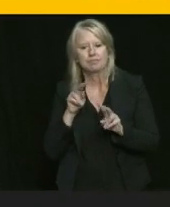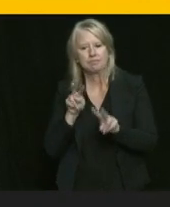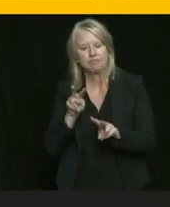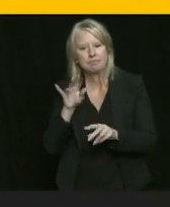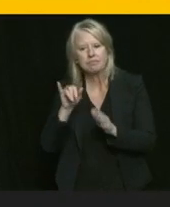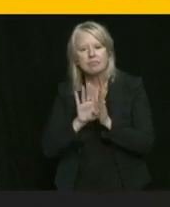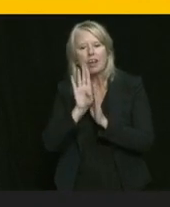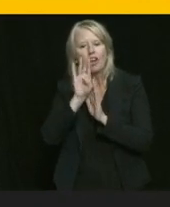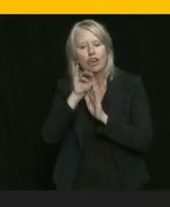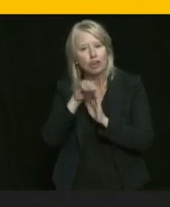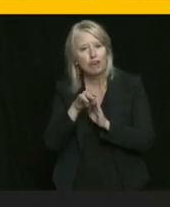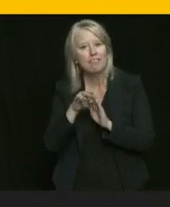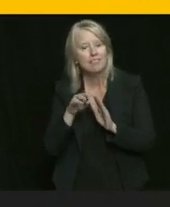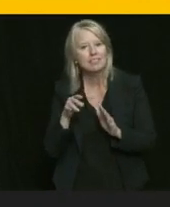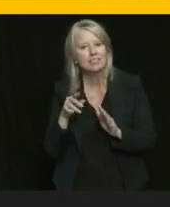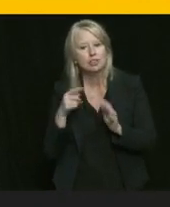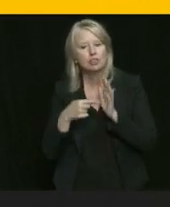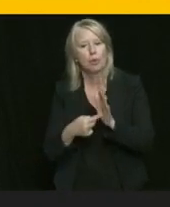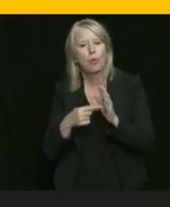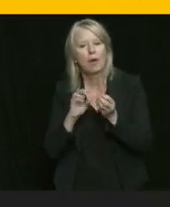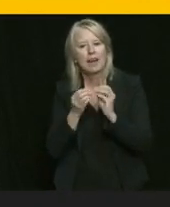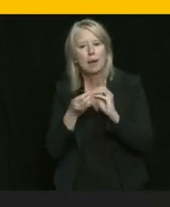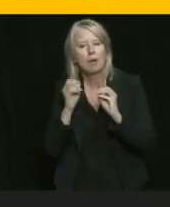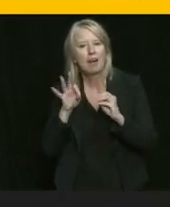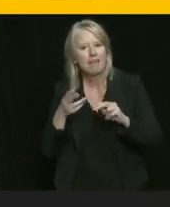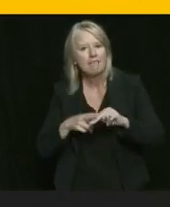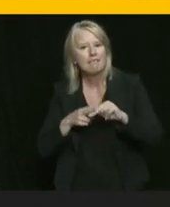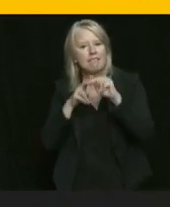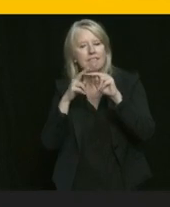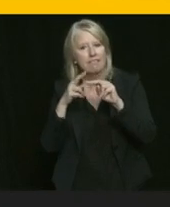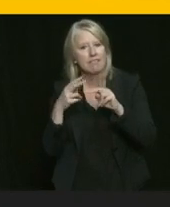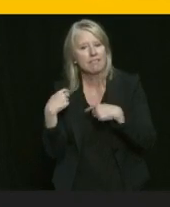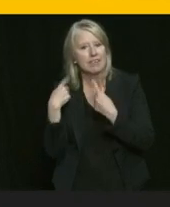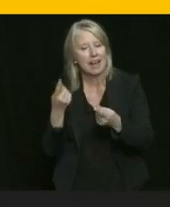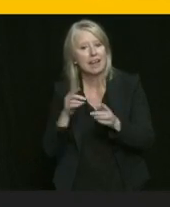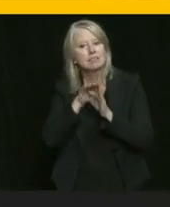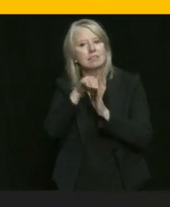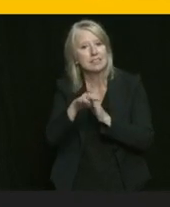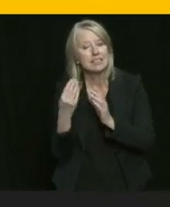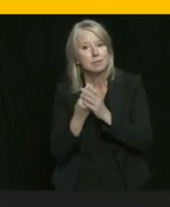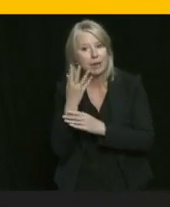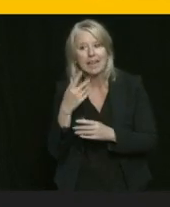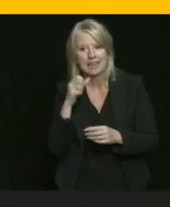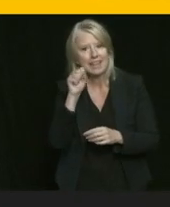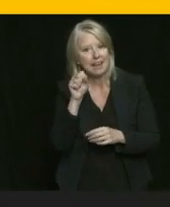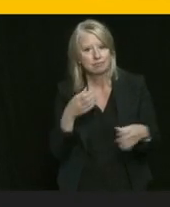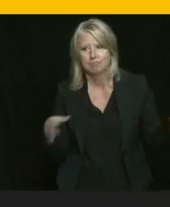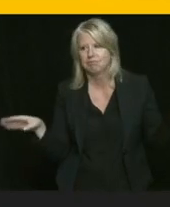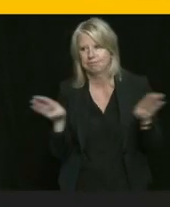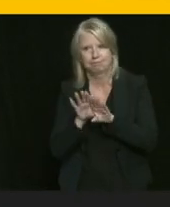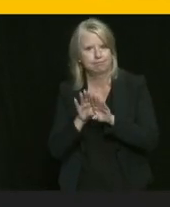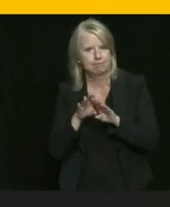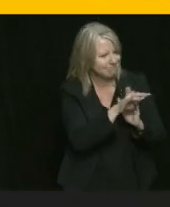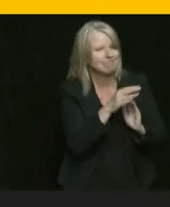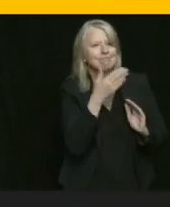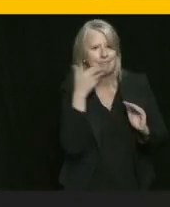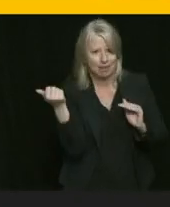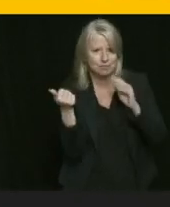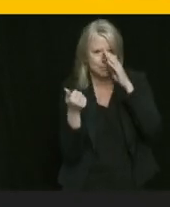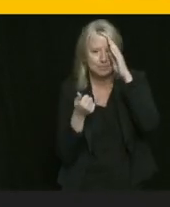that showed the case flow through the spring, we shut down our economy and our